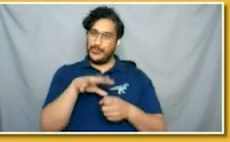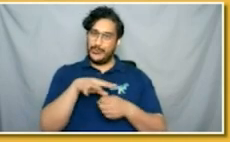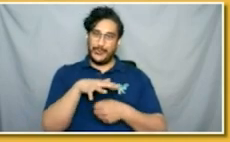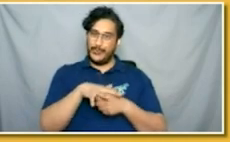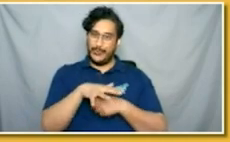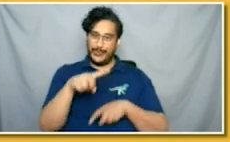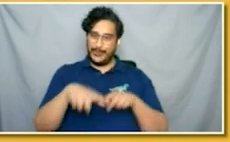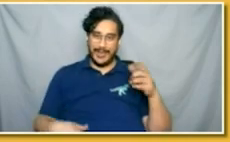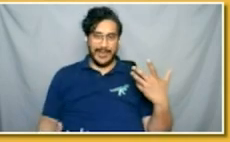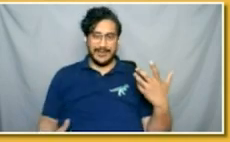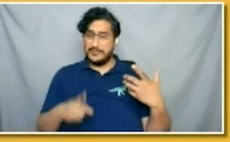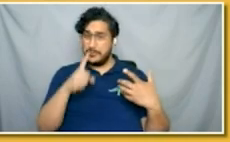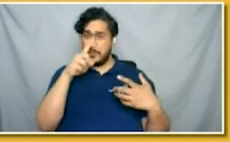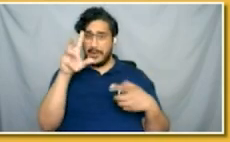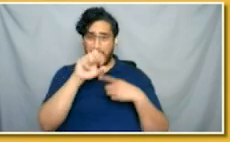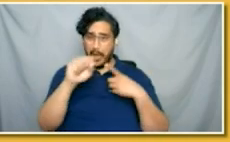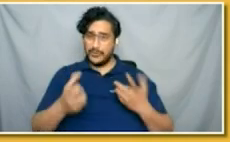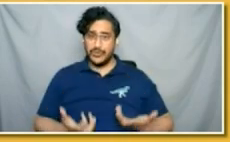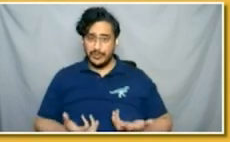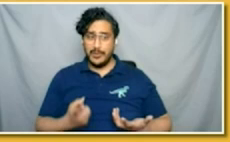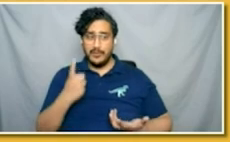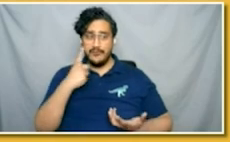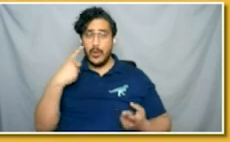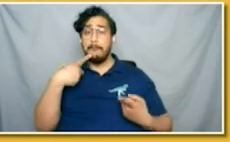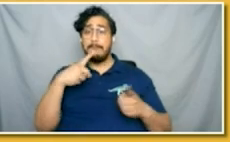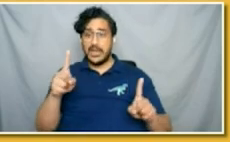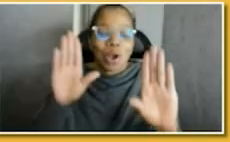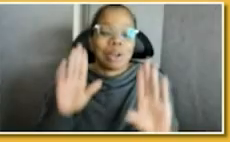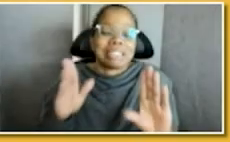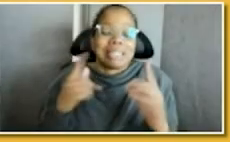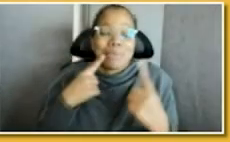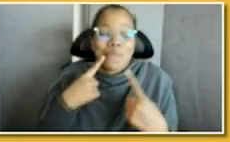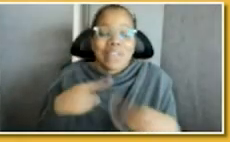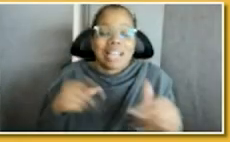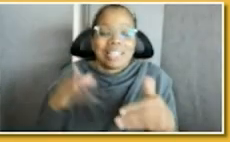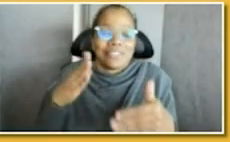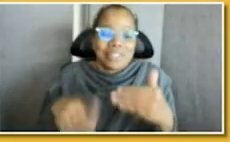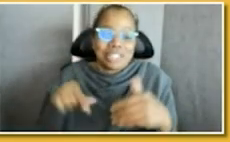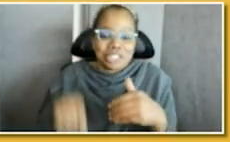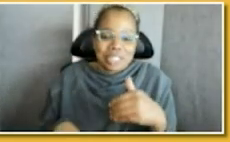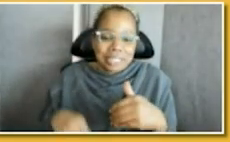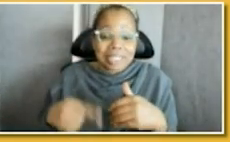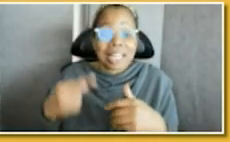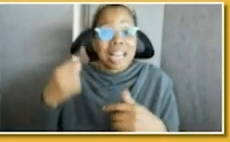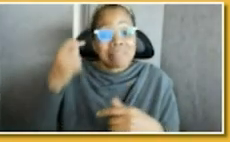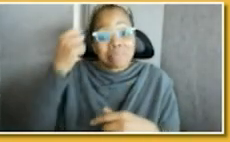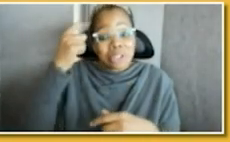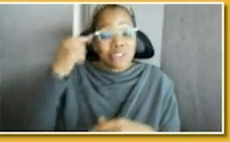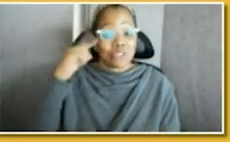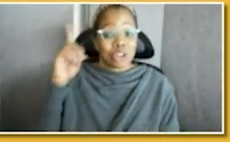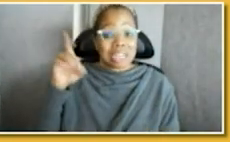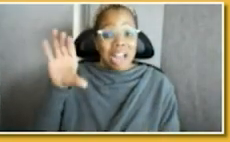awesome to finally have finished this, because, you know, for documentary filmmaking,